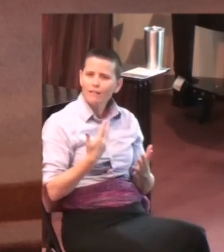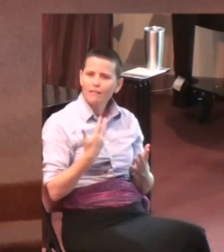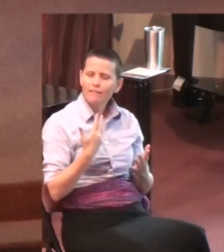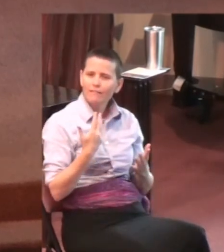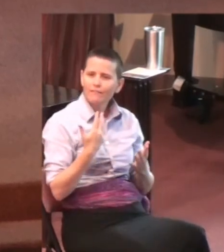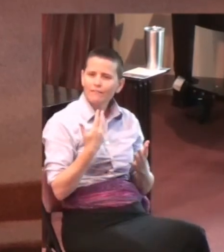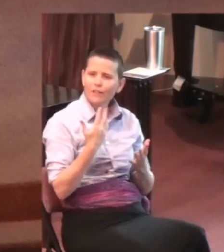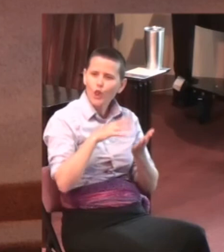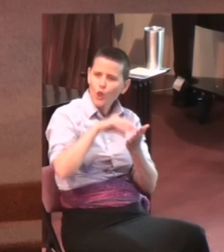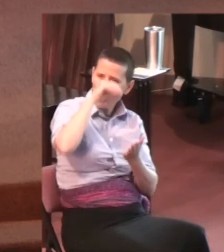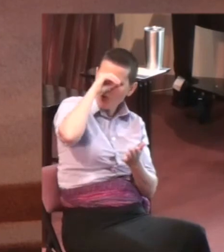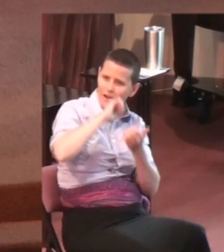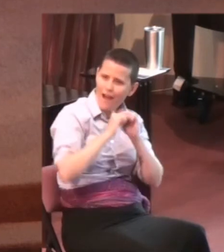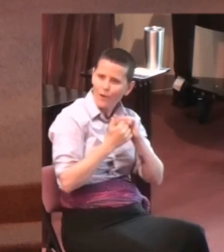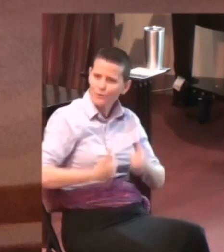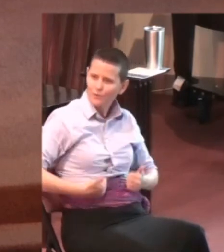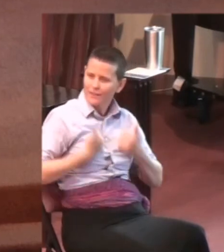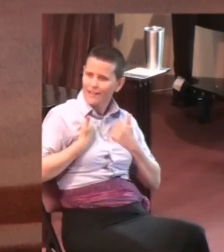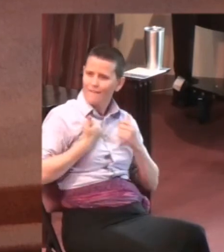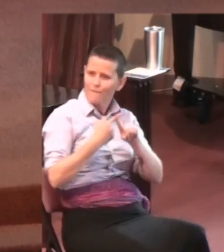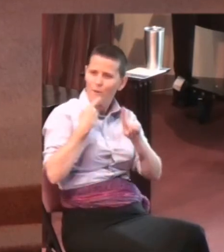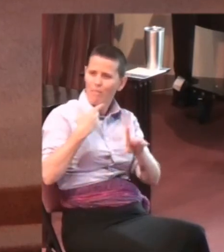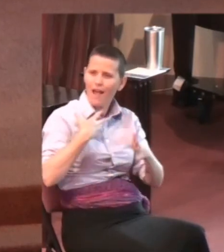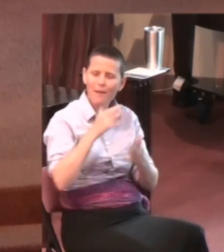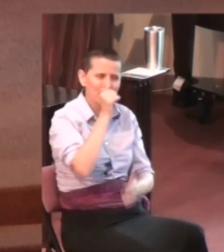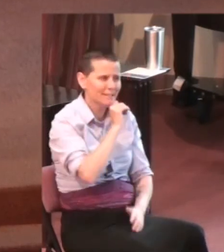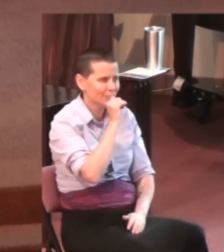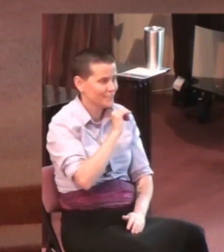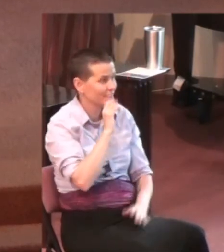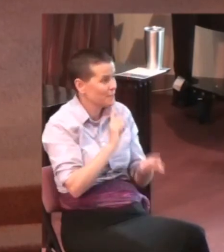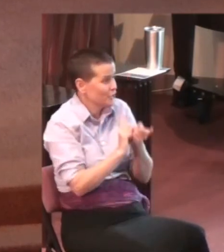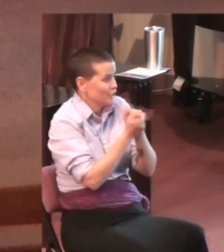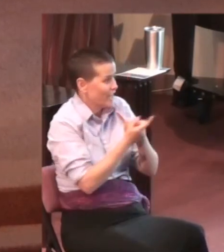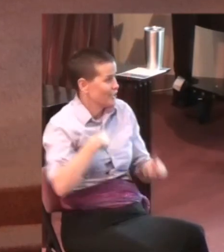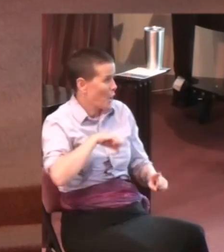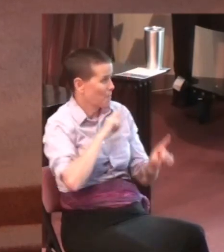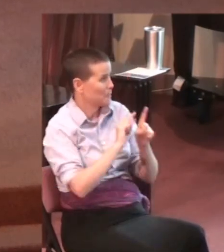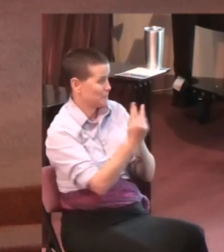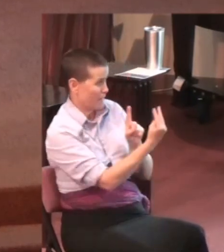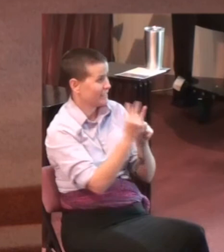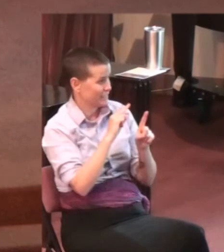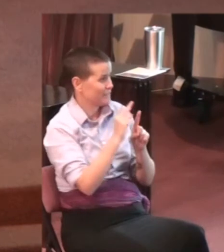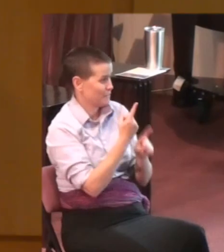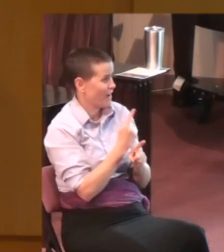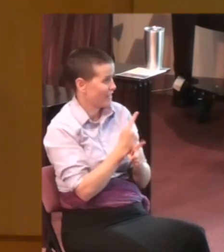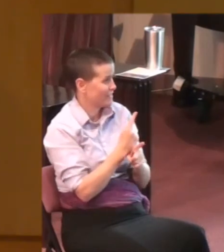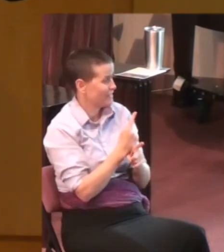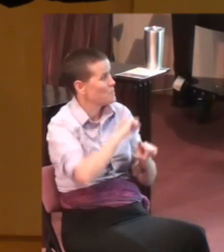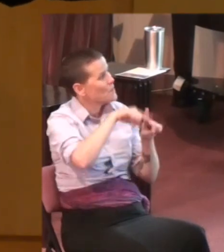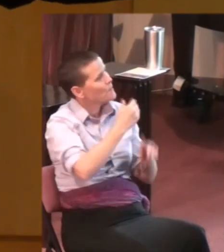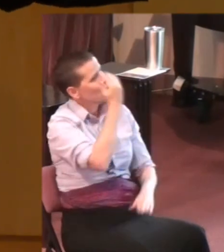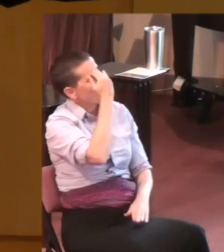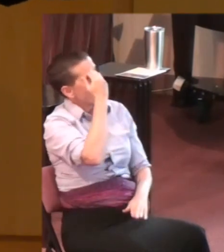in our negotiations about seeing things a certain way? If we could see the whole landscape that we're